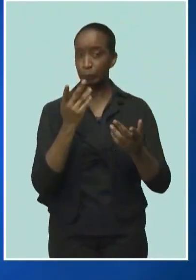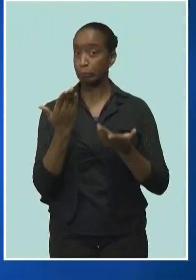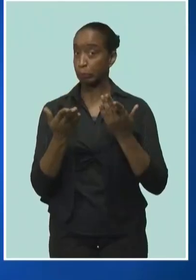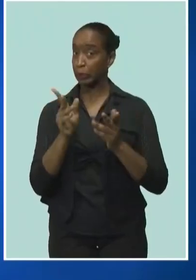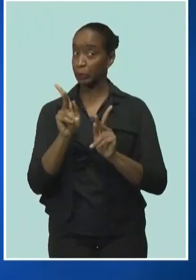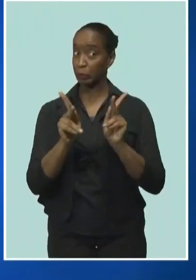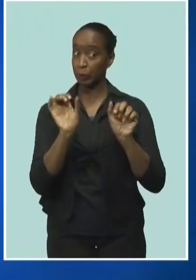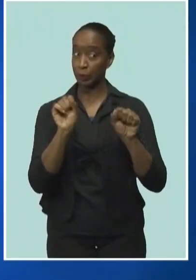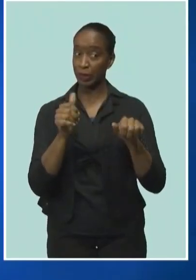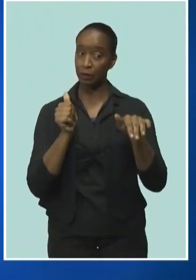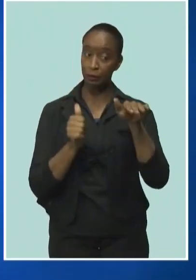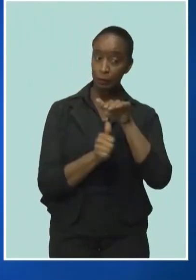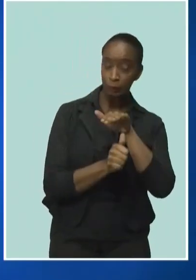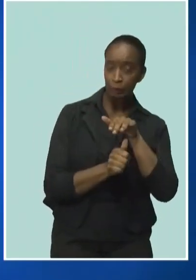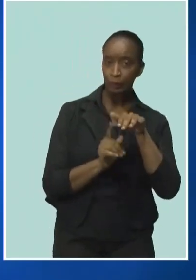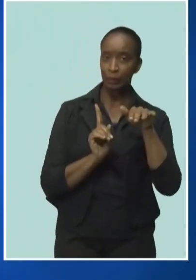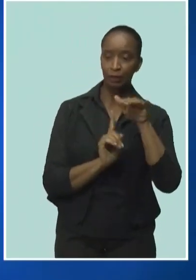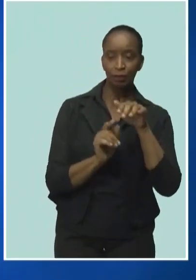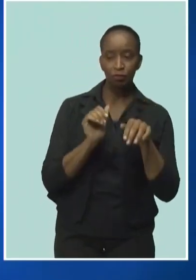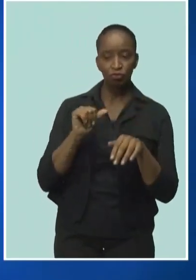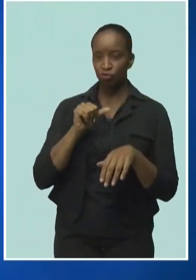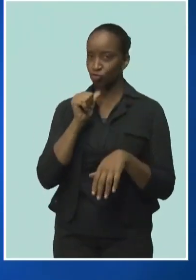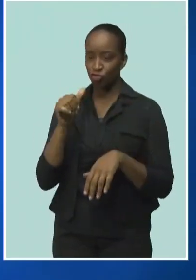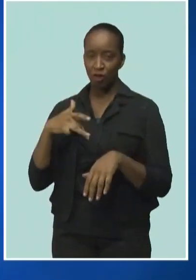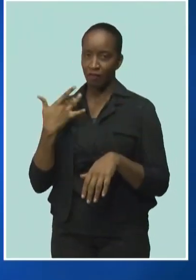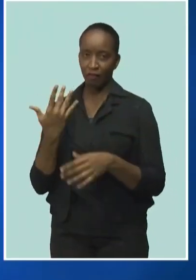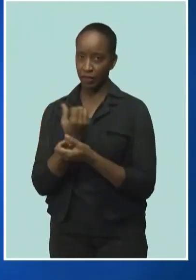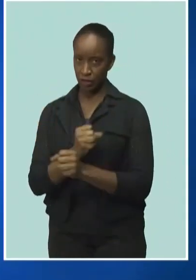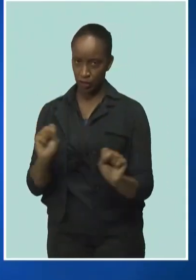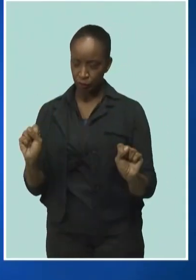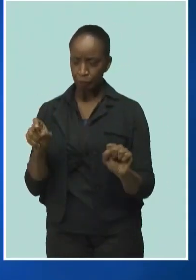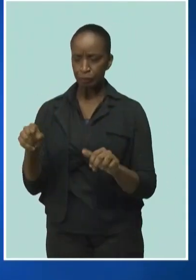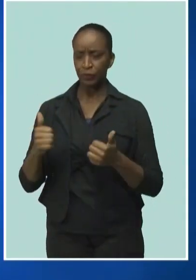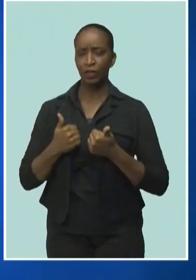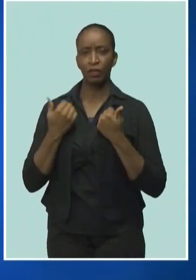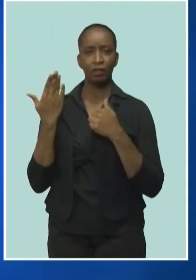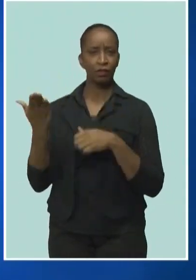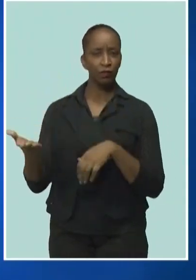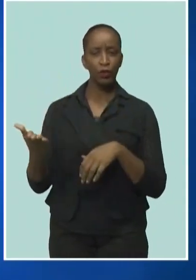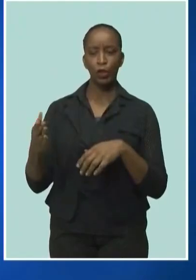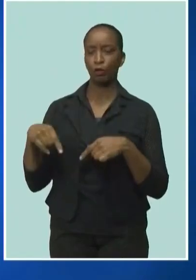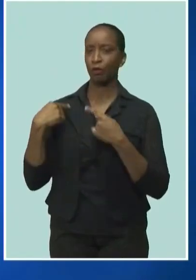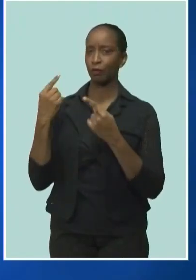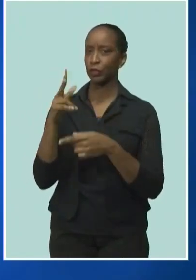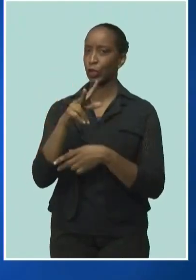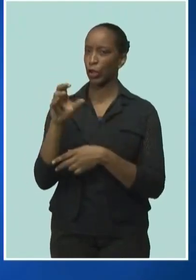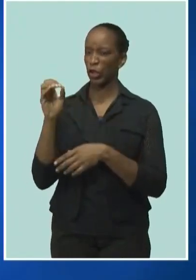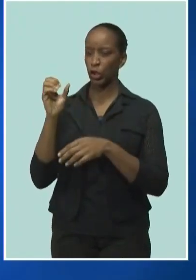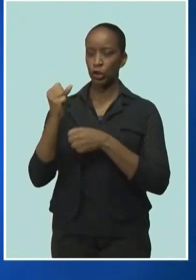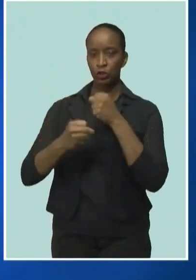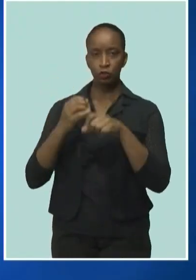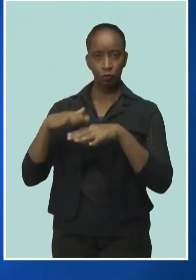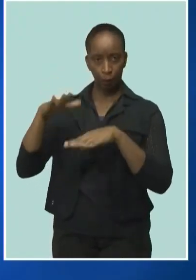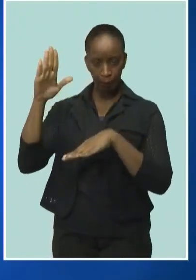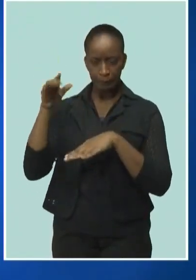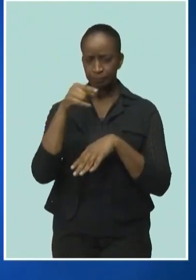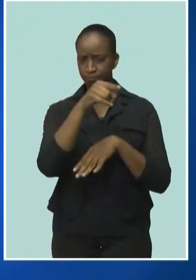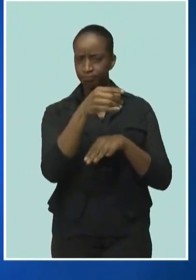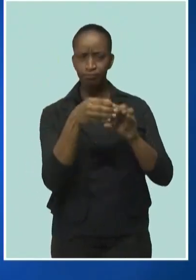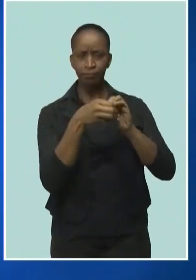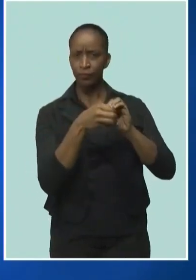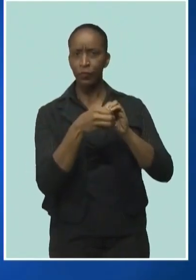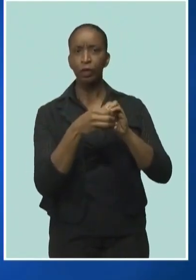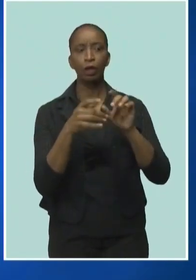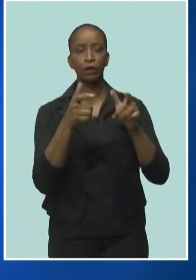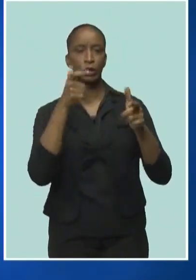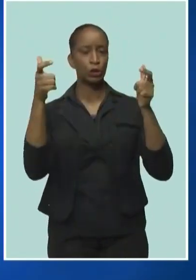threat. Scanterbury, who has lived in the community for over 30 years, says the unkempt lot belongs to one of the largest churches on the